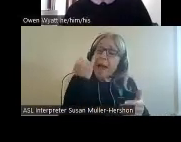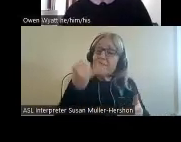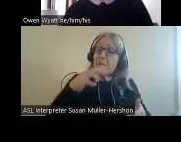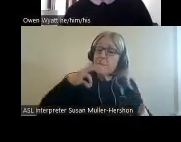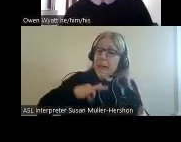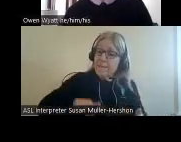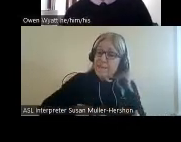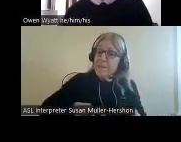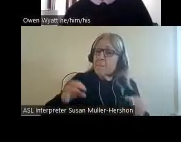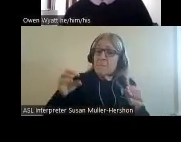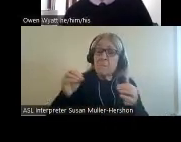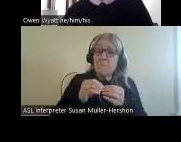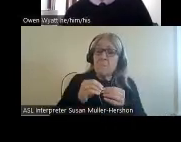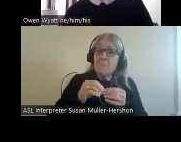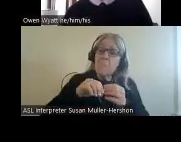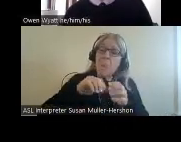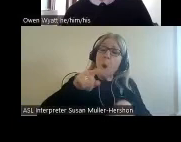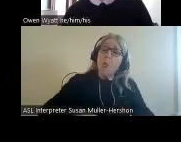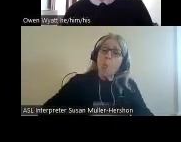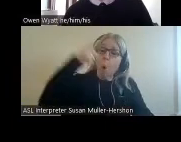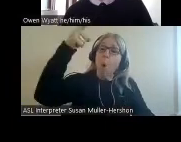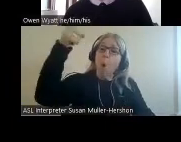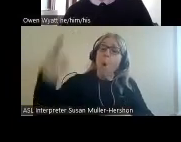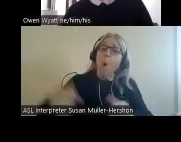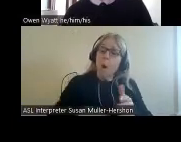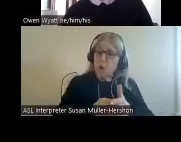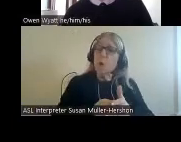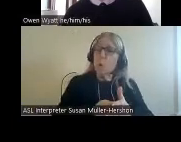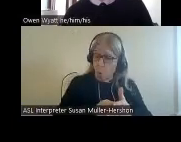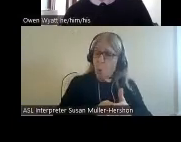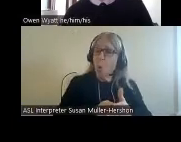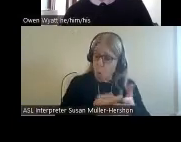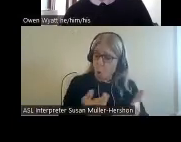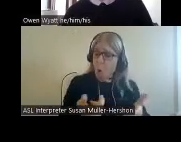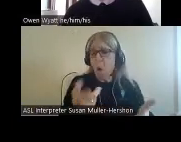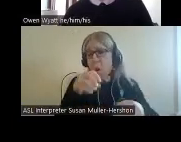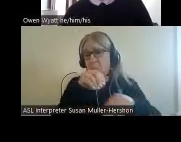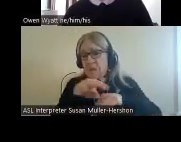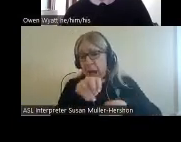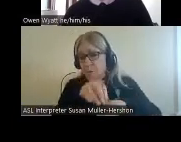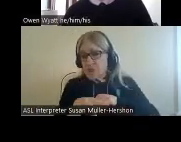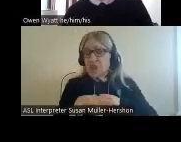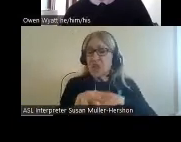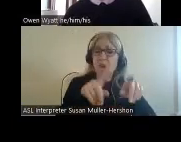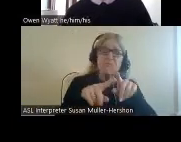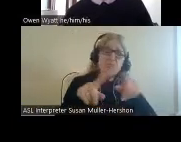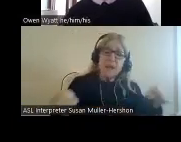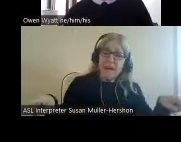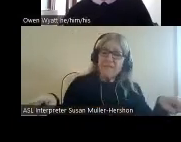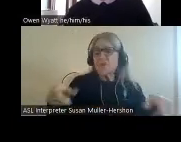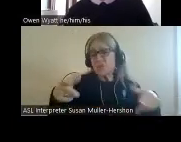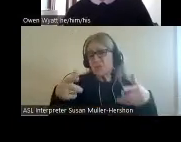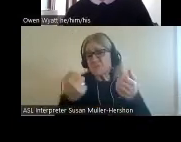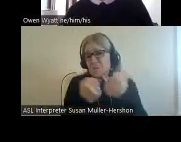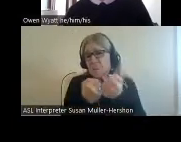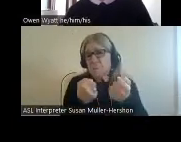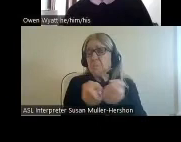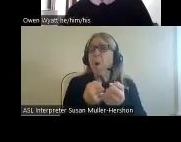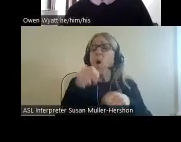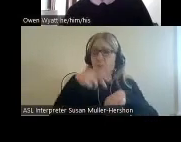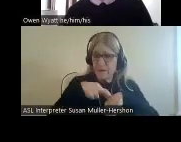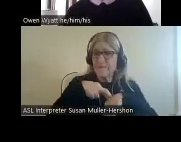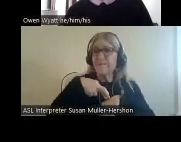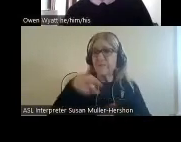a referral for longer term insight-oriented therapeutic support, we